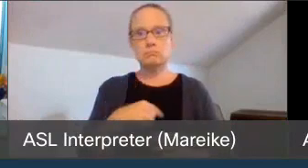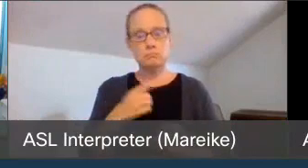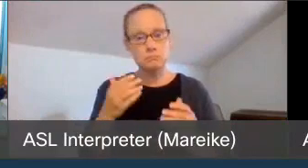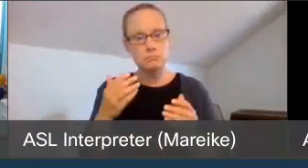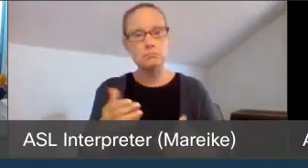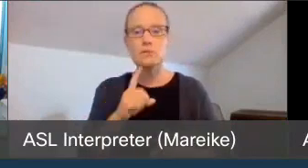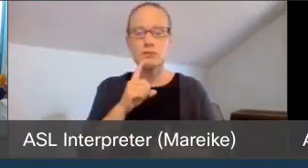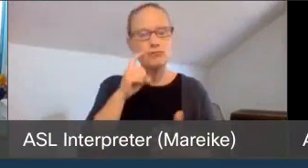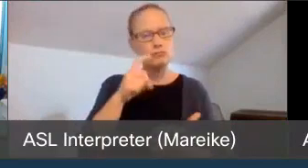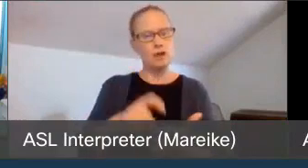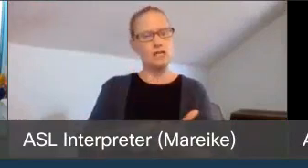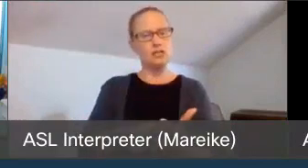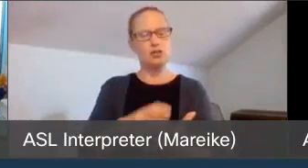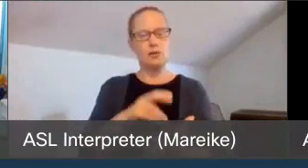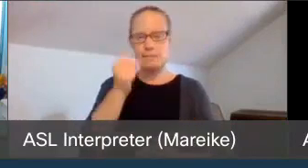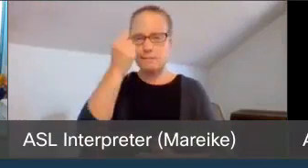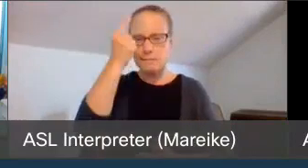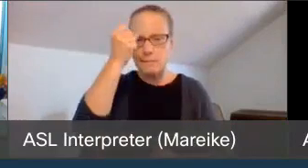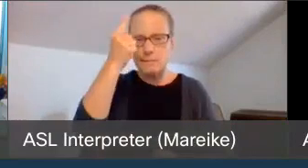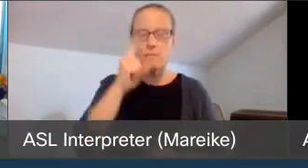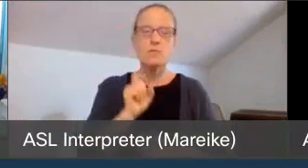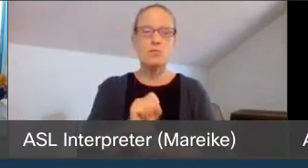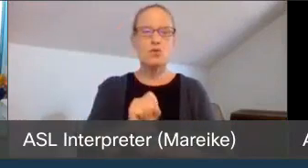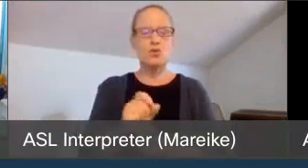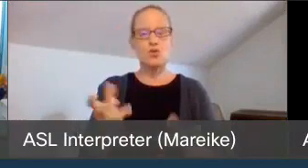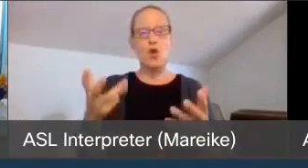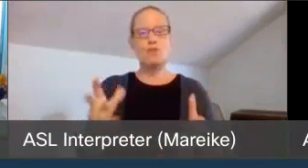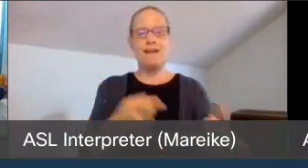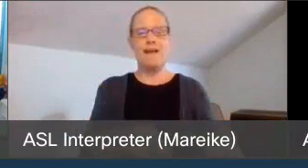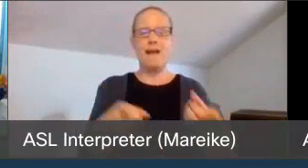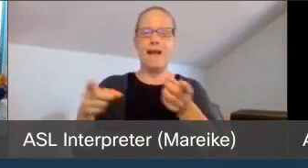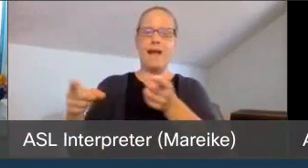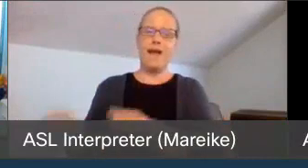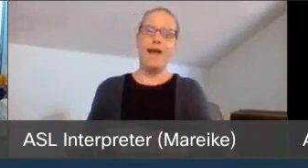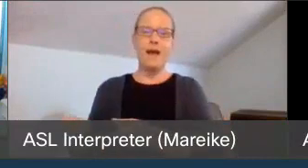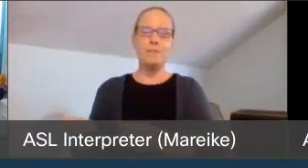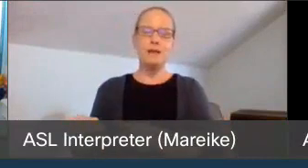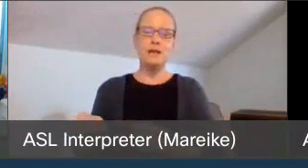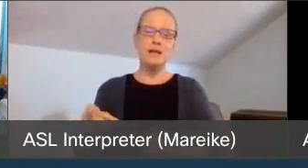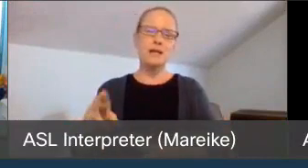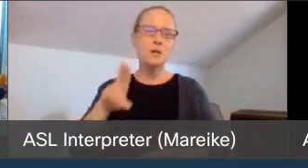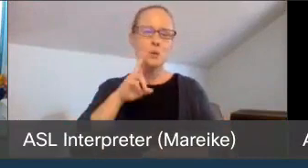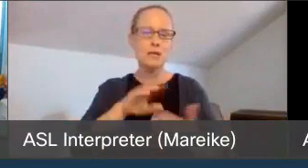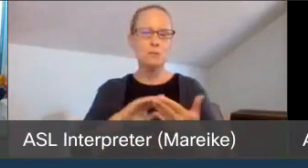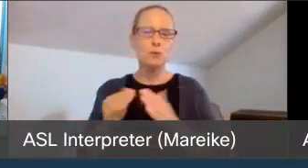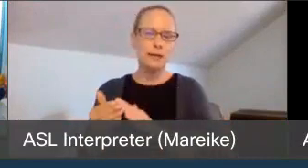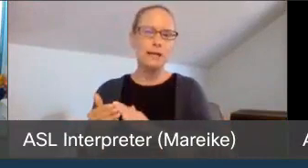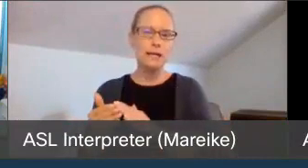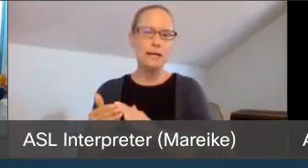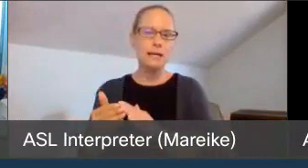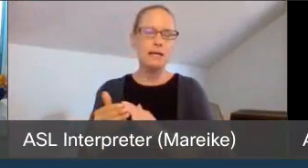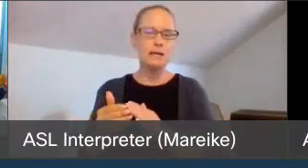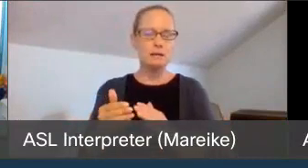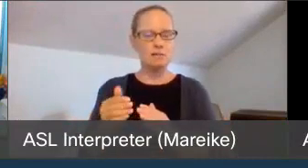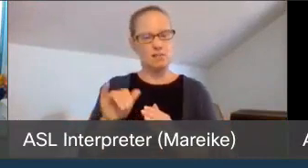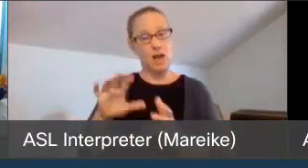the recognition and the understanding of the work that was already happening in our community as that crisis line.